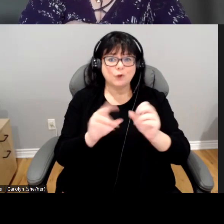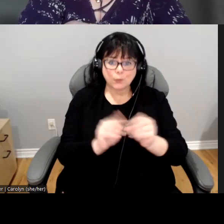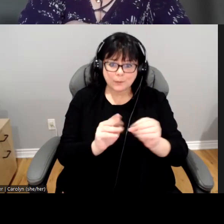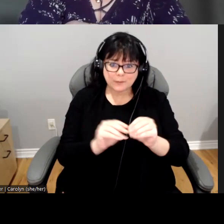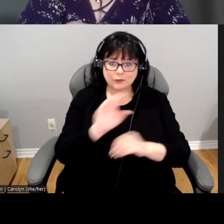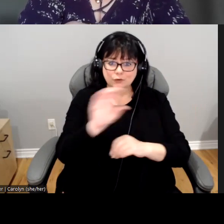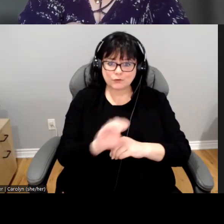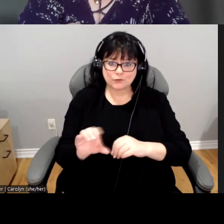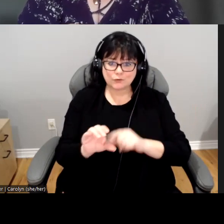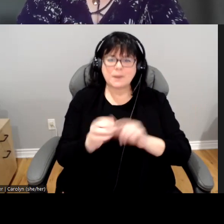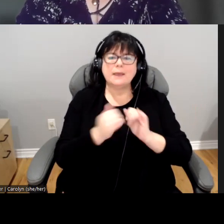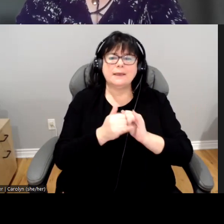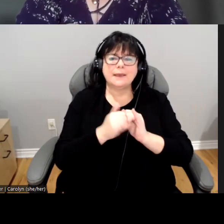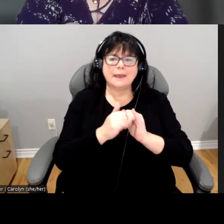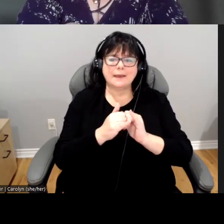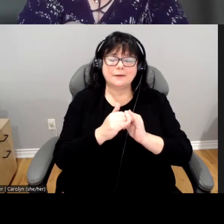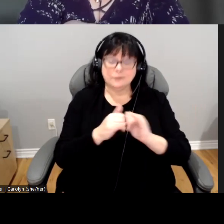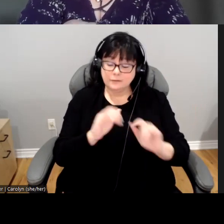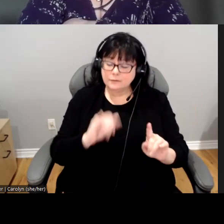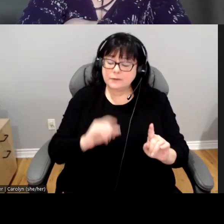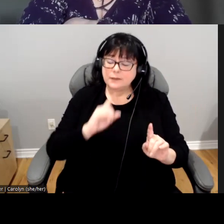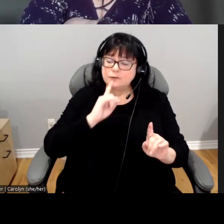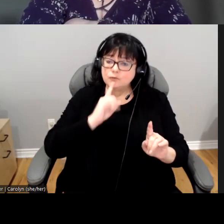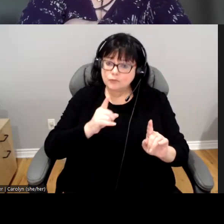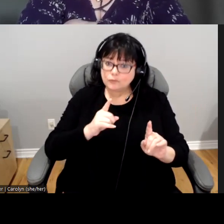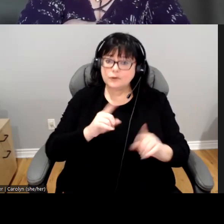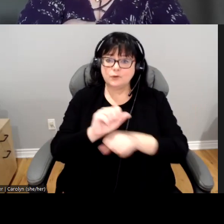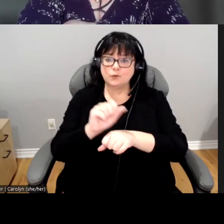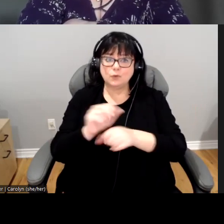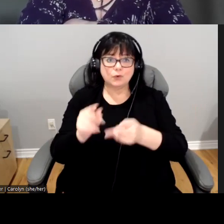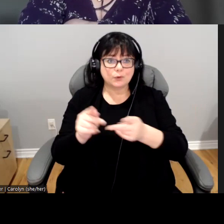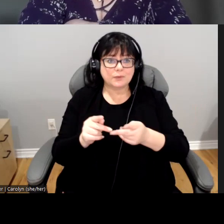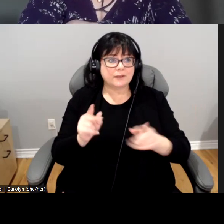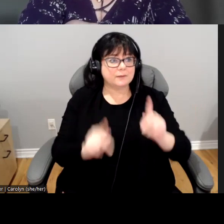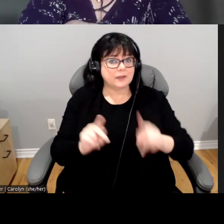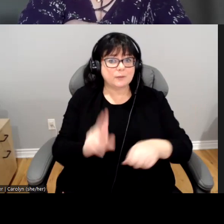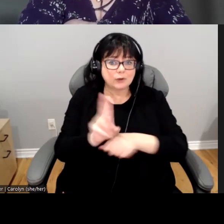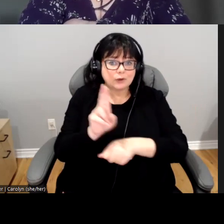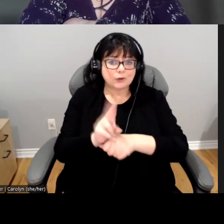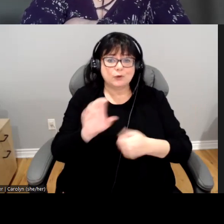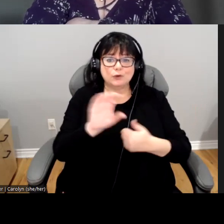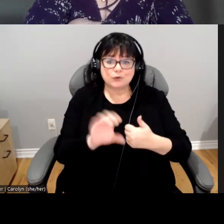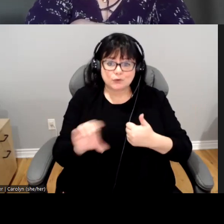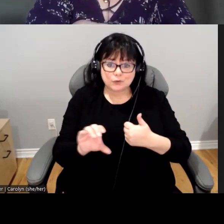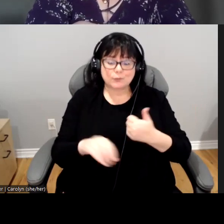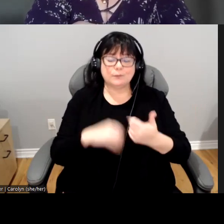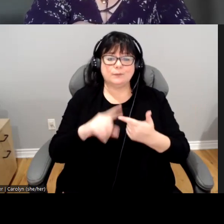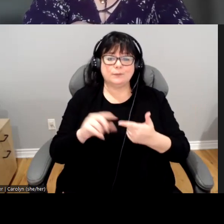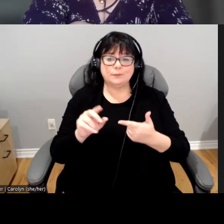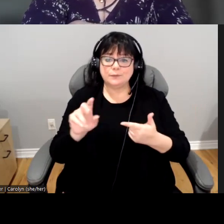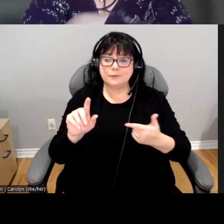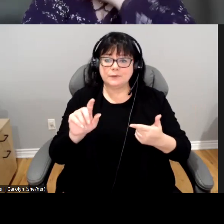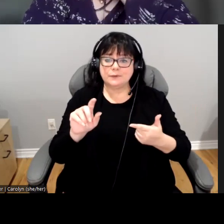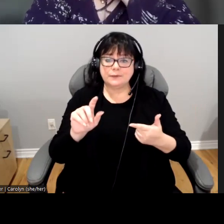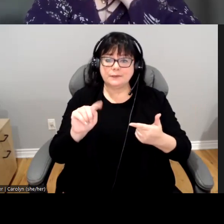is that's an authentic workplace material now, Zoom and Teams and, you know, getting things done. So how do you make those